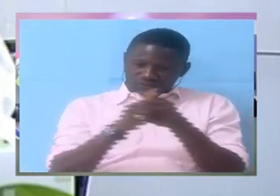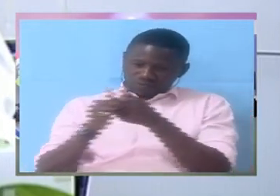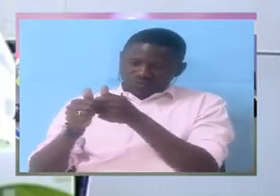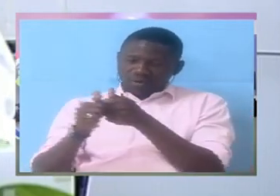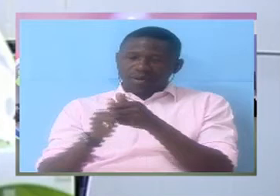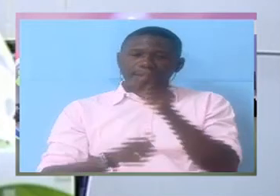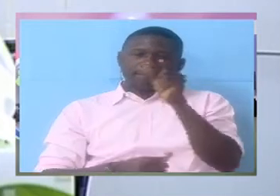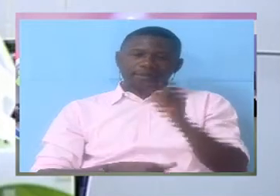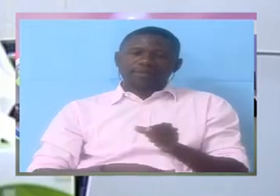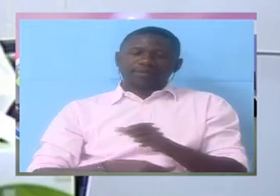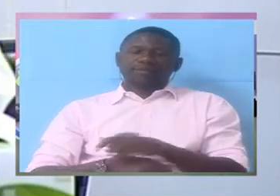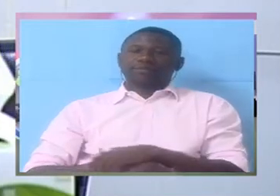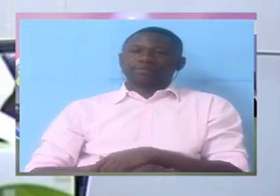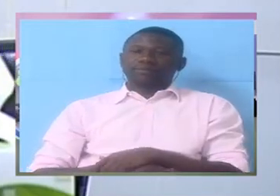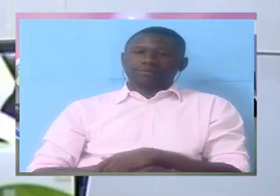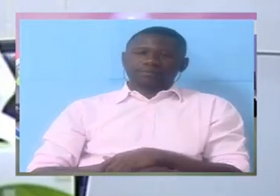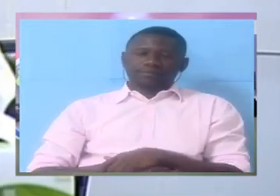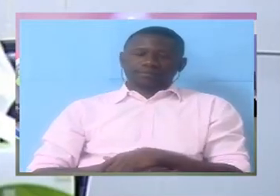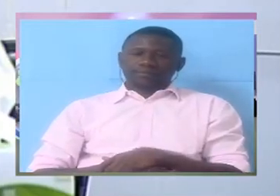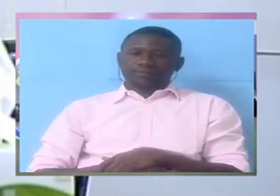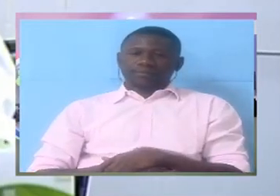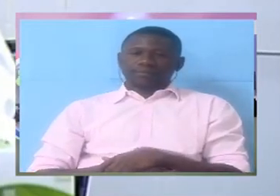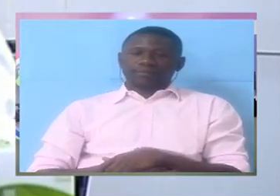pur ngata president o la kantar lati.